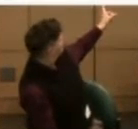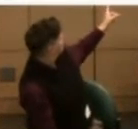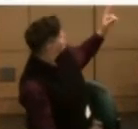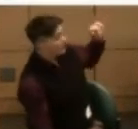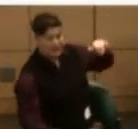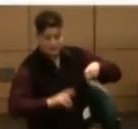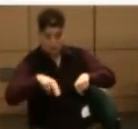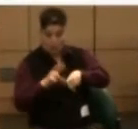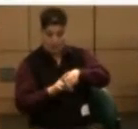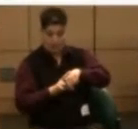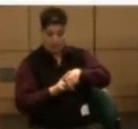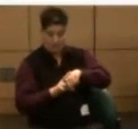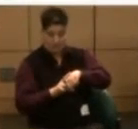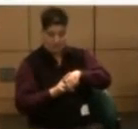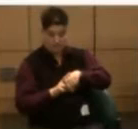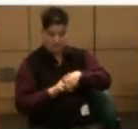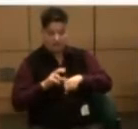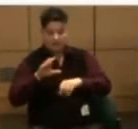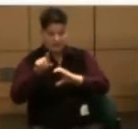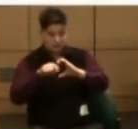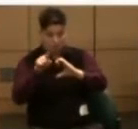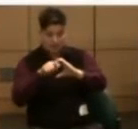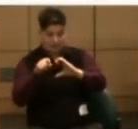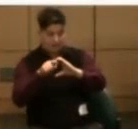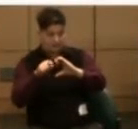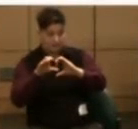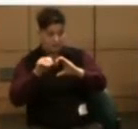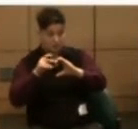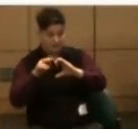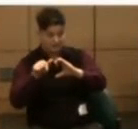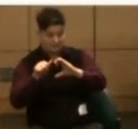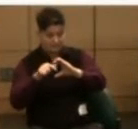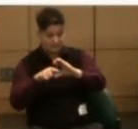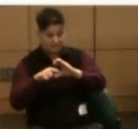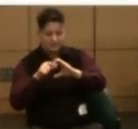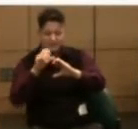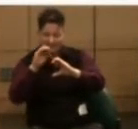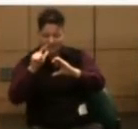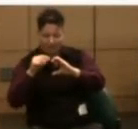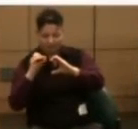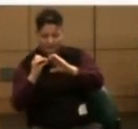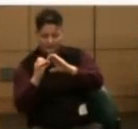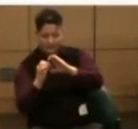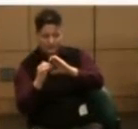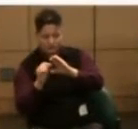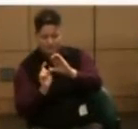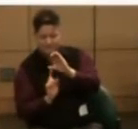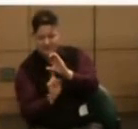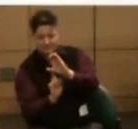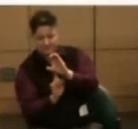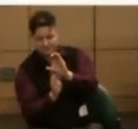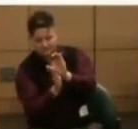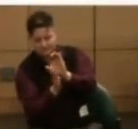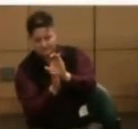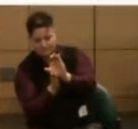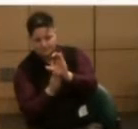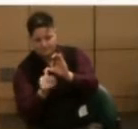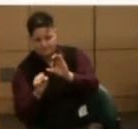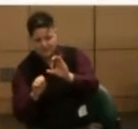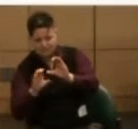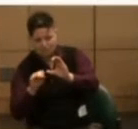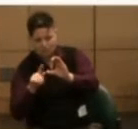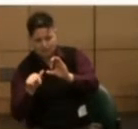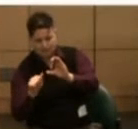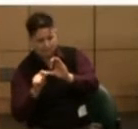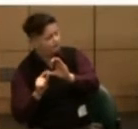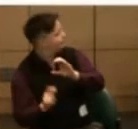cochlea. And you can see there's actually a little canal that you can see going into the base of the cochlea. Here, and